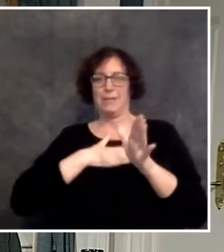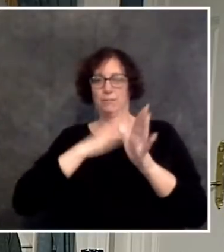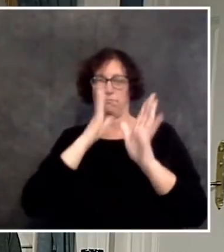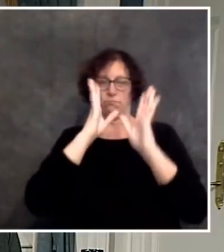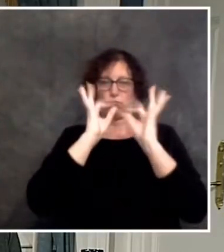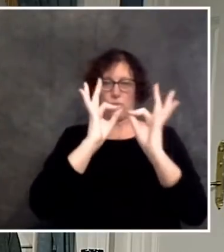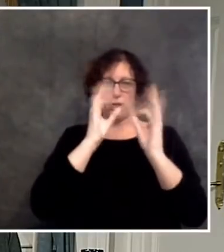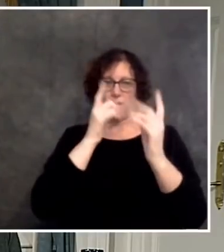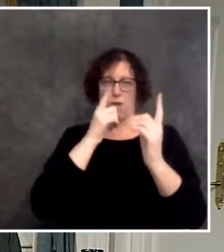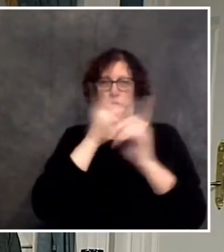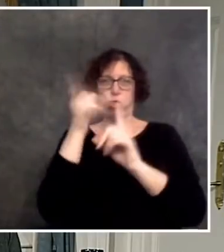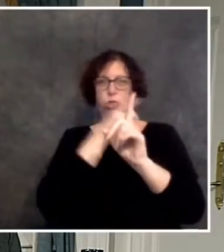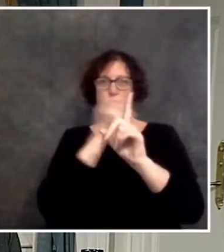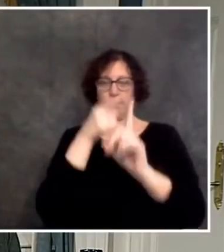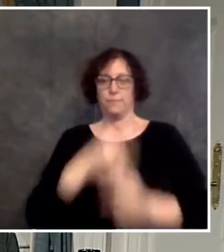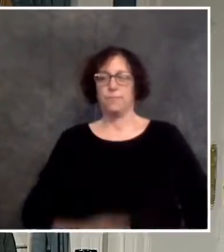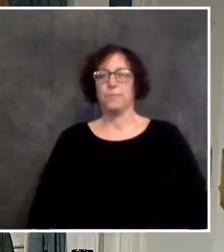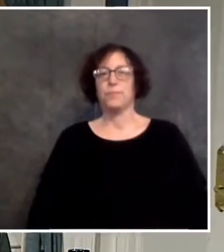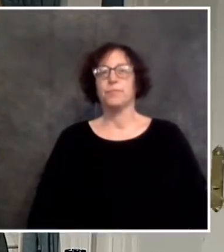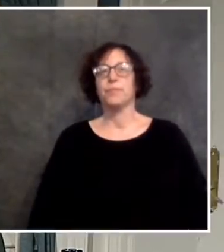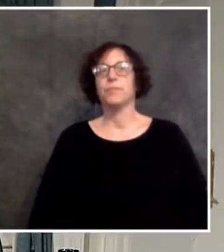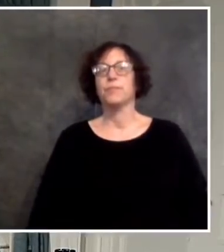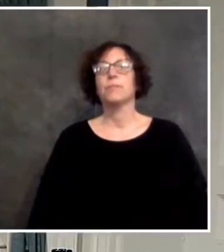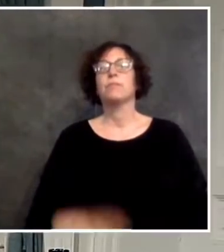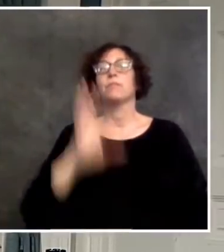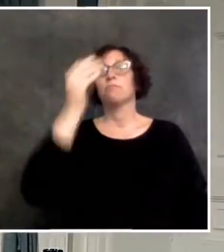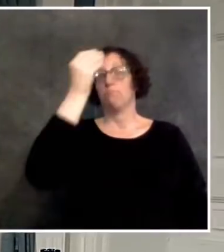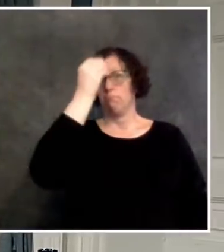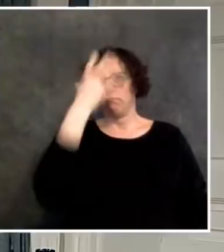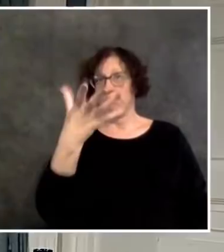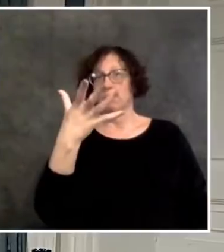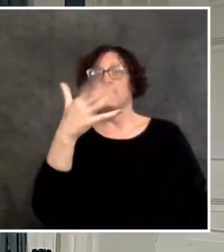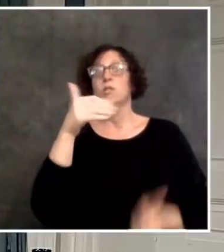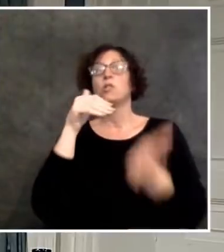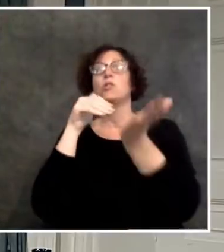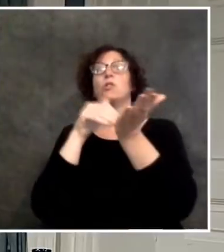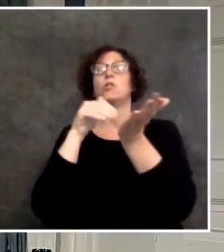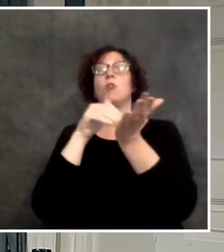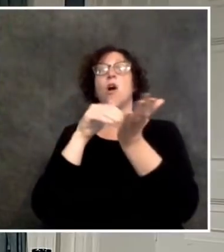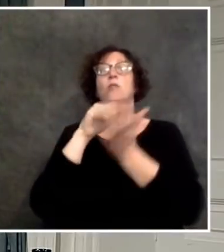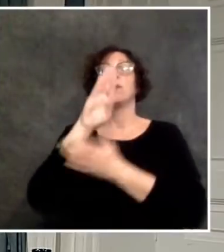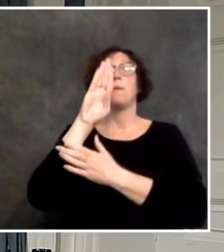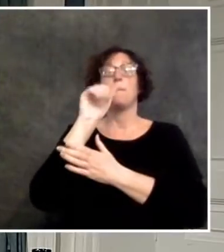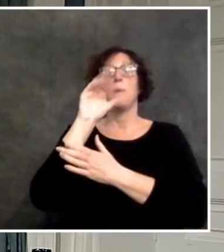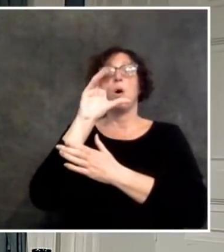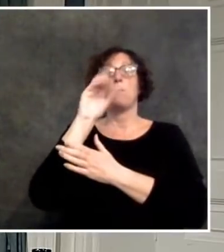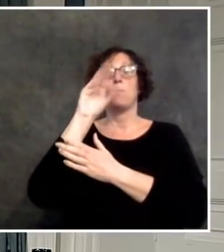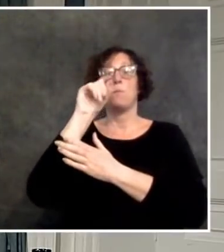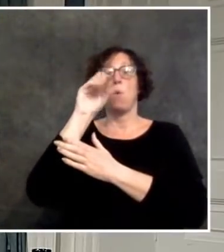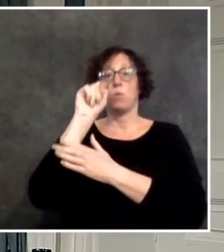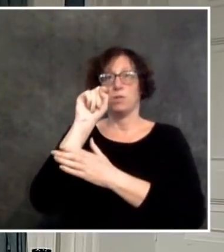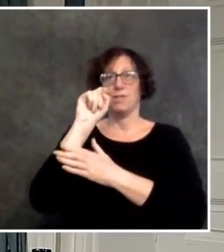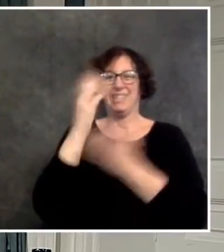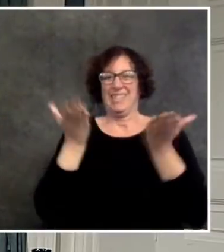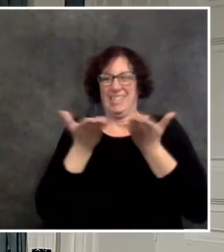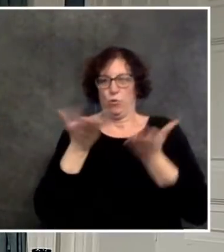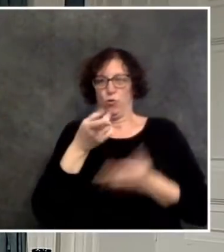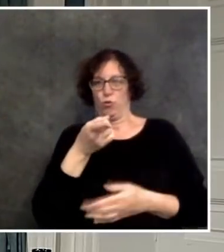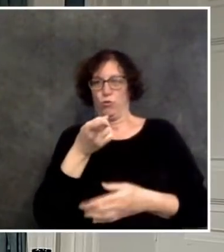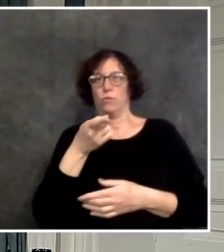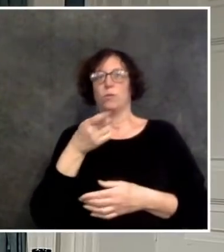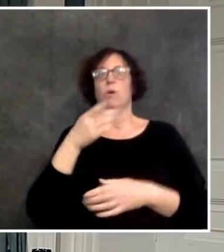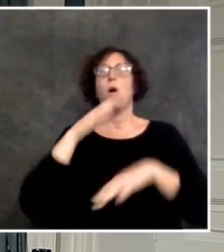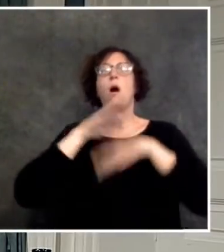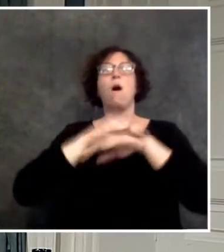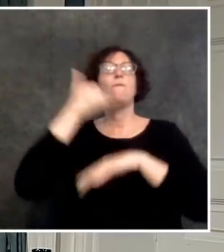on the phone we have Commissioner Shea, Commissioner Garcia, Chancellor Carranza, Deputy Mayor Bean, and Dr. Katz. With